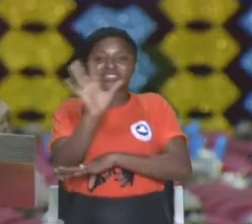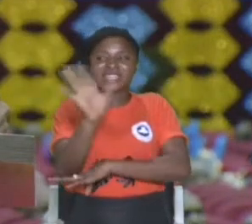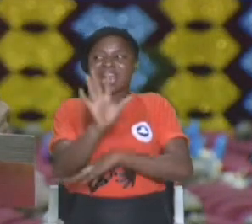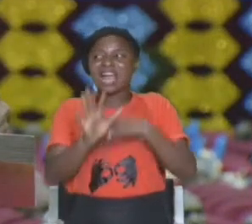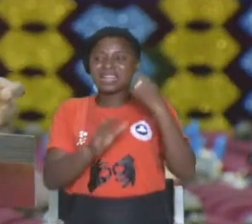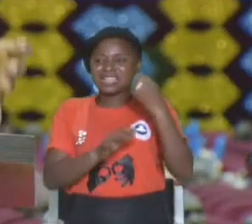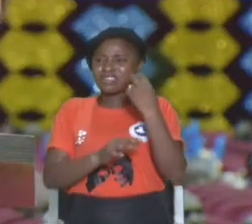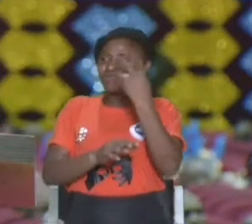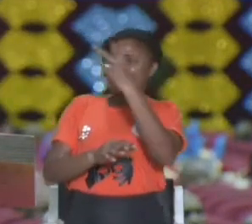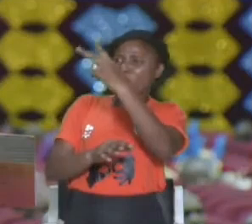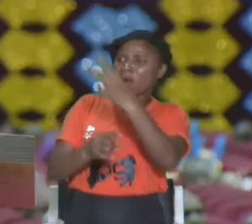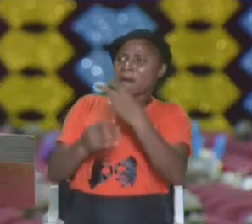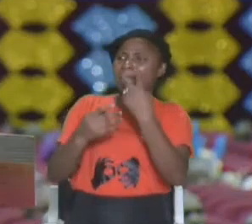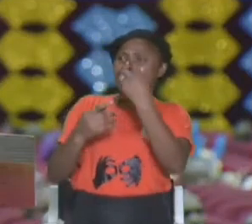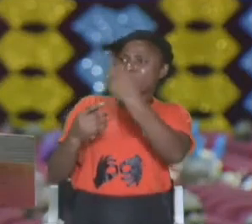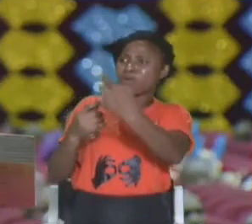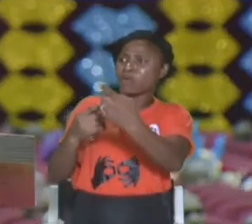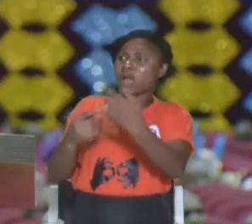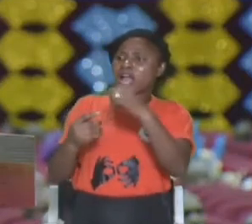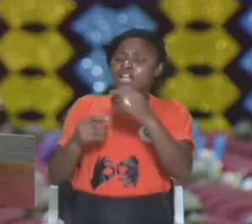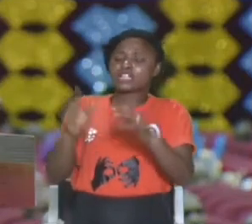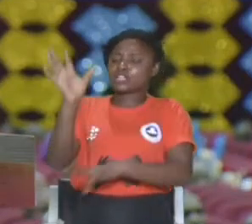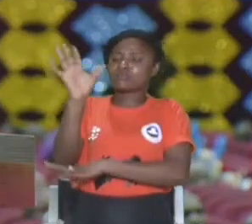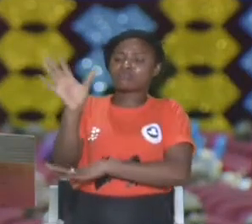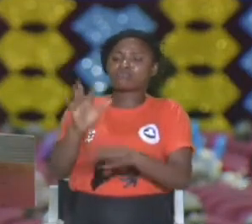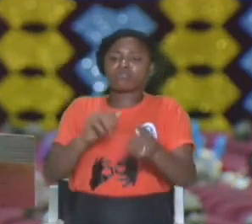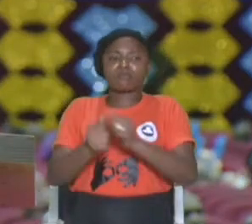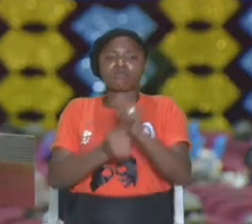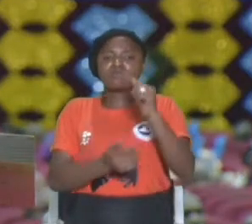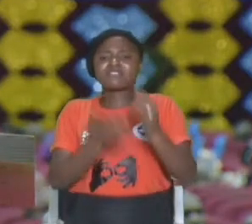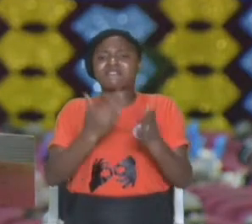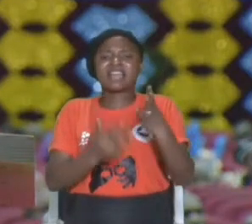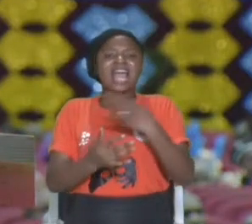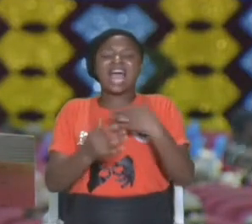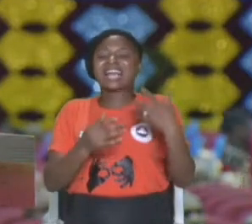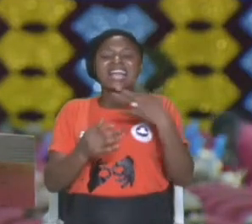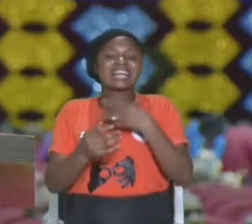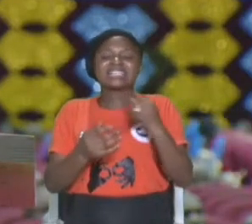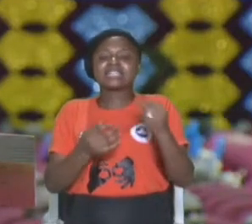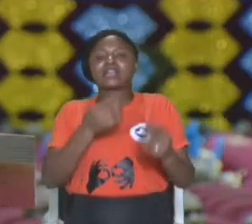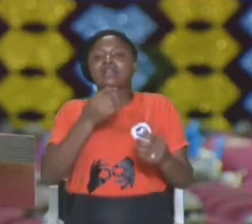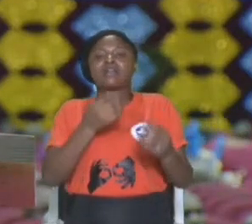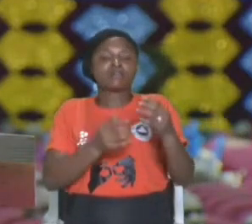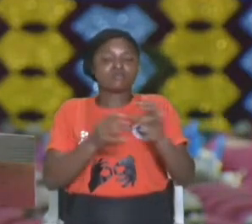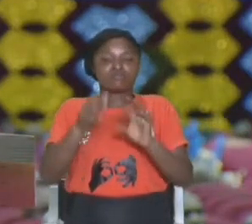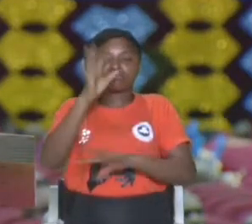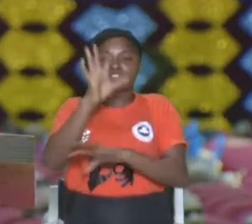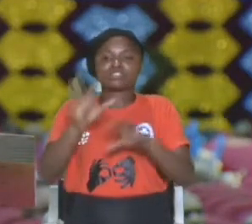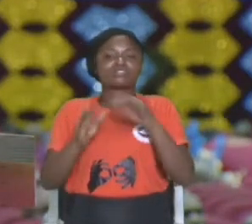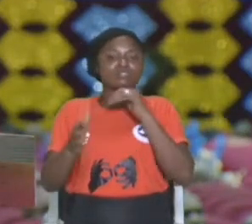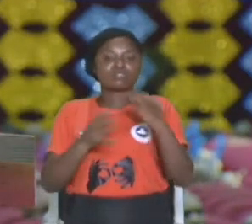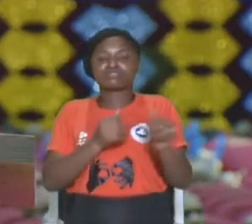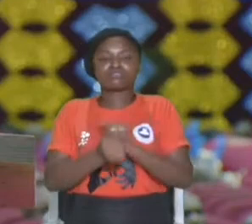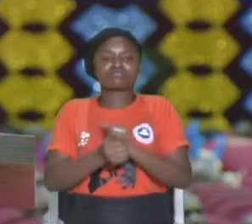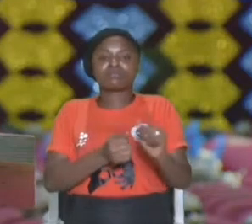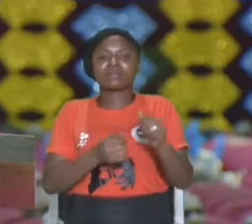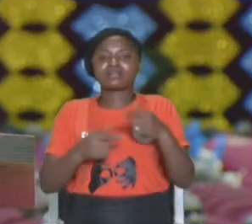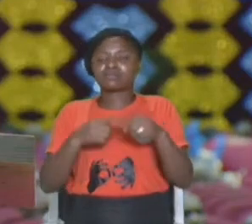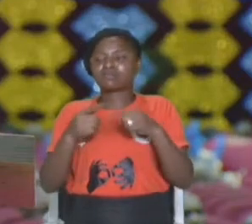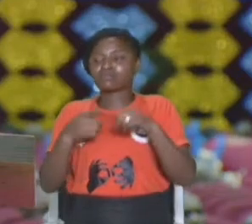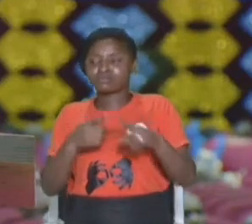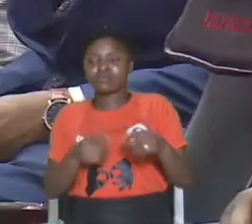and behold, the bush burned with fire, and the bush was not consumed. Let's quickly go to verse 7